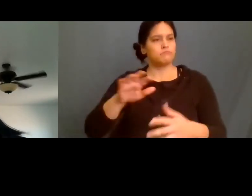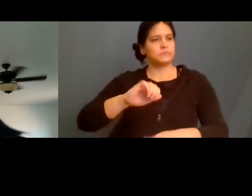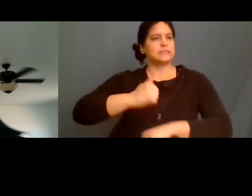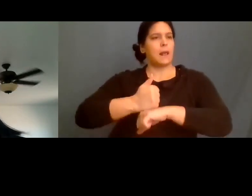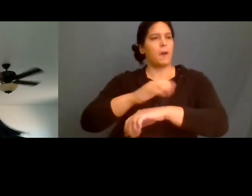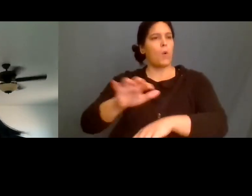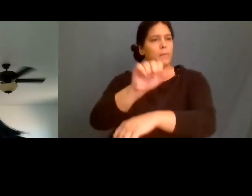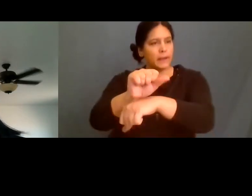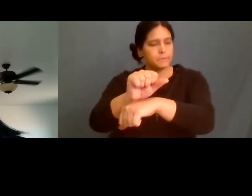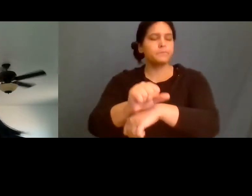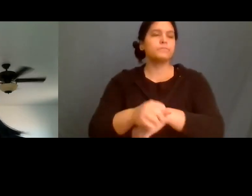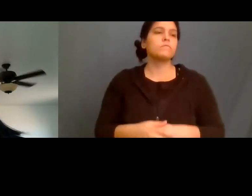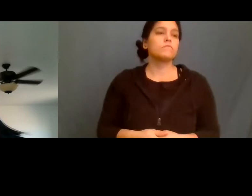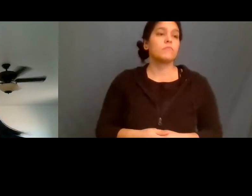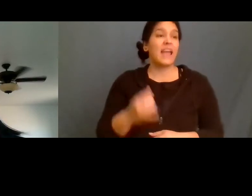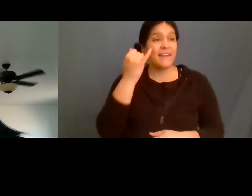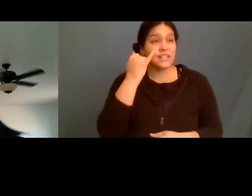of the